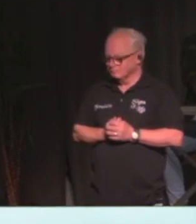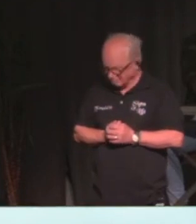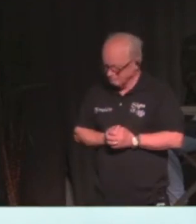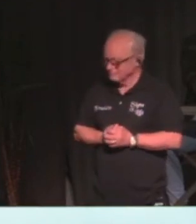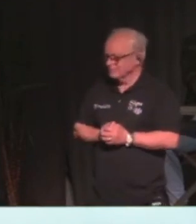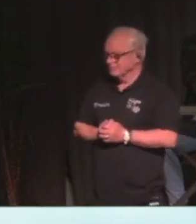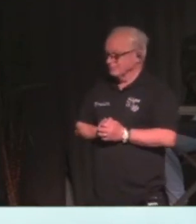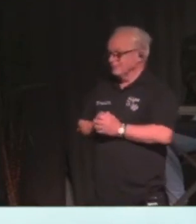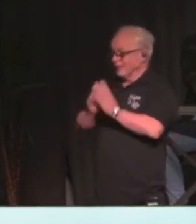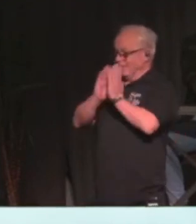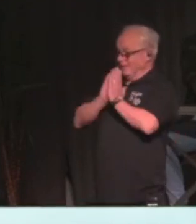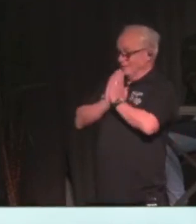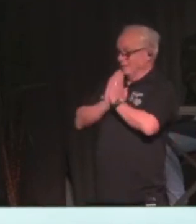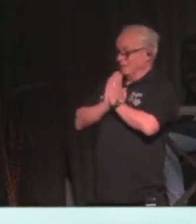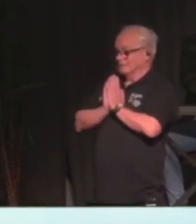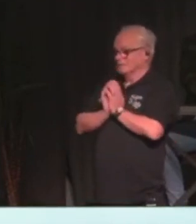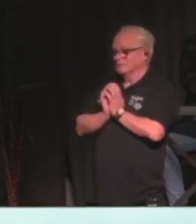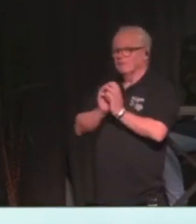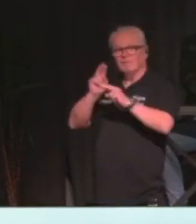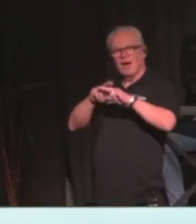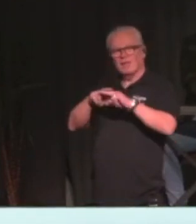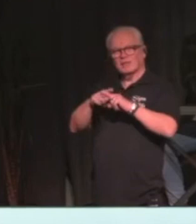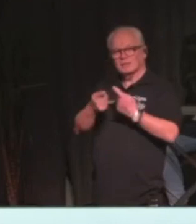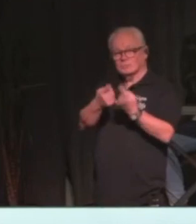Father, we stand before you this morning